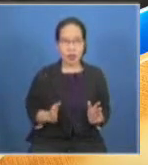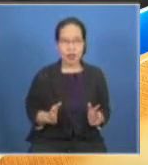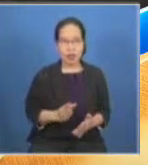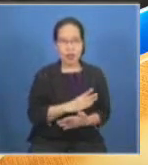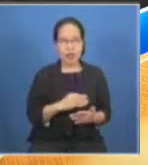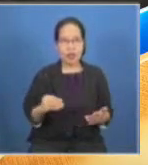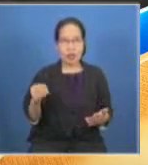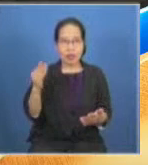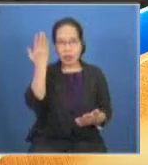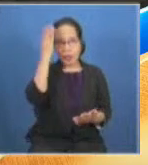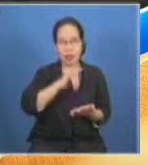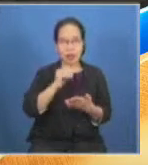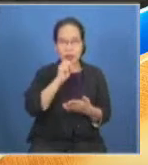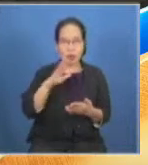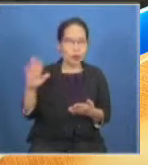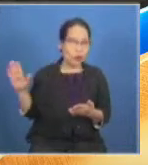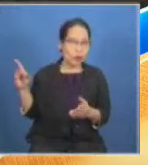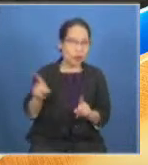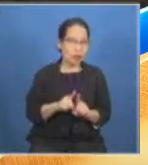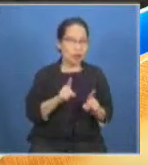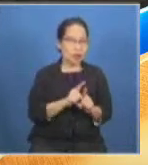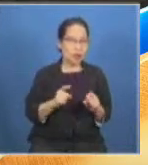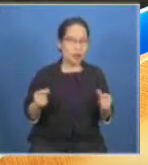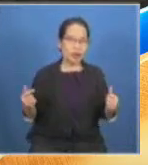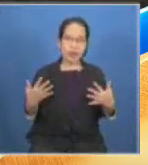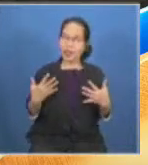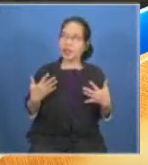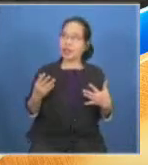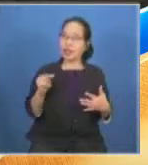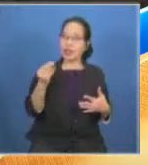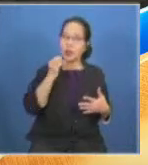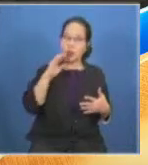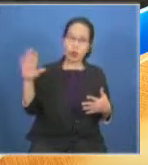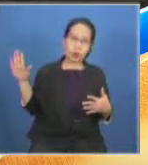that sweareth, as he that feareth an oath.